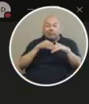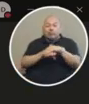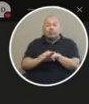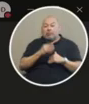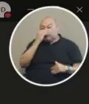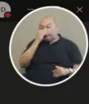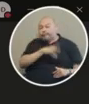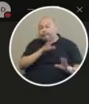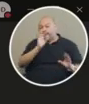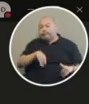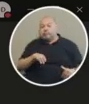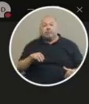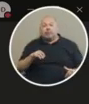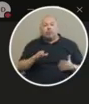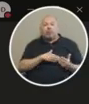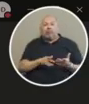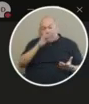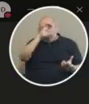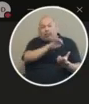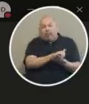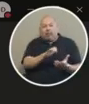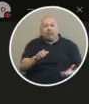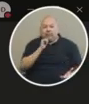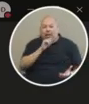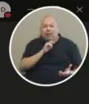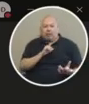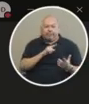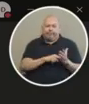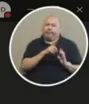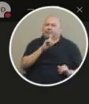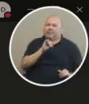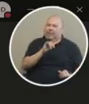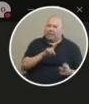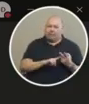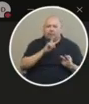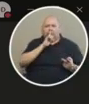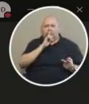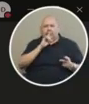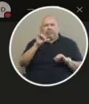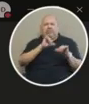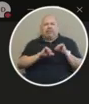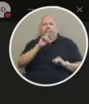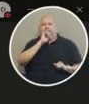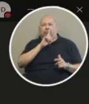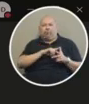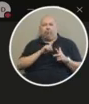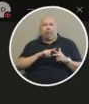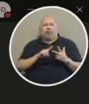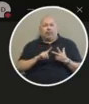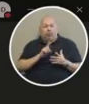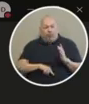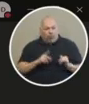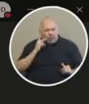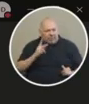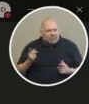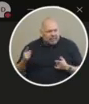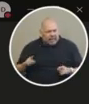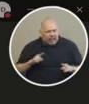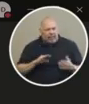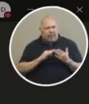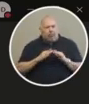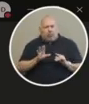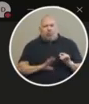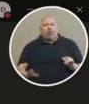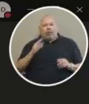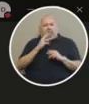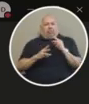because of whatever nonsense they believe that isn't based on data, that isn't based on science, that isn't based on what we've seen happen in communities around